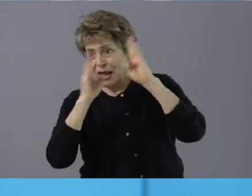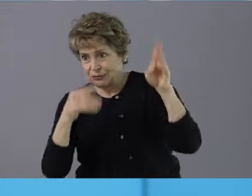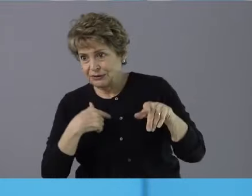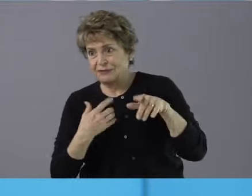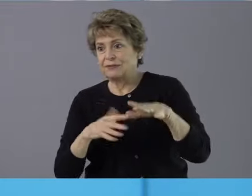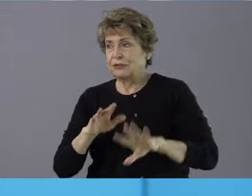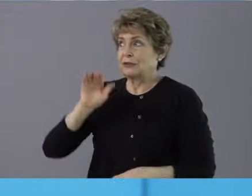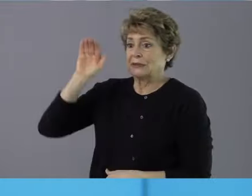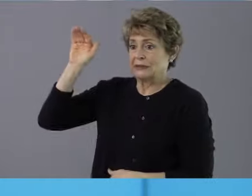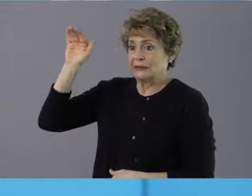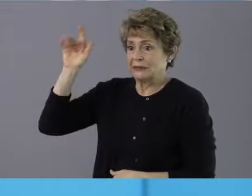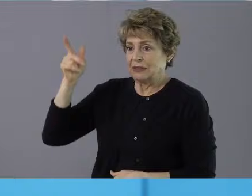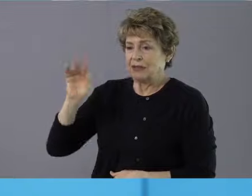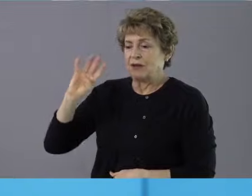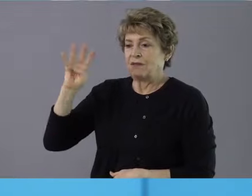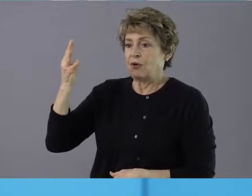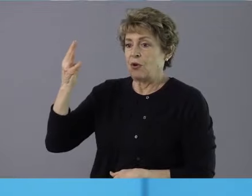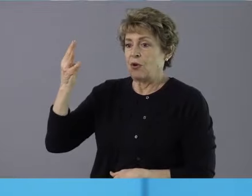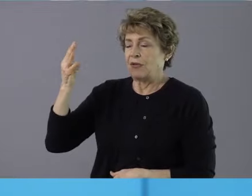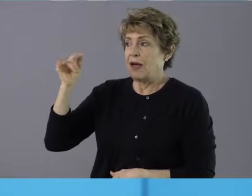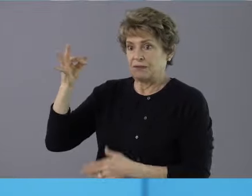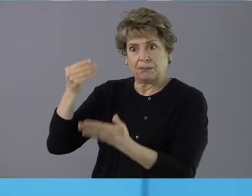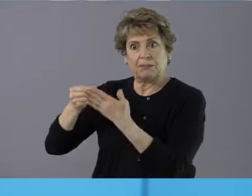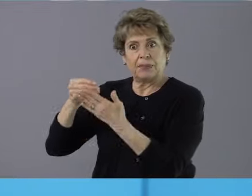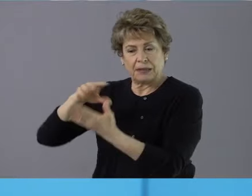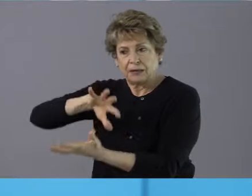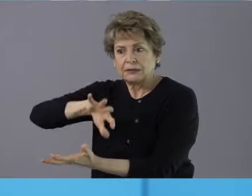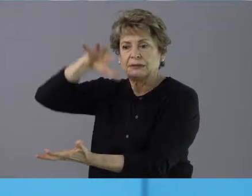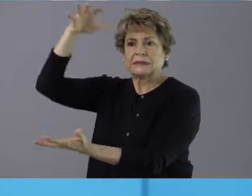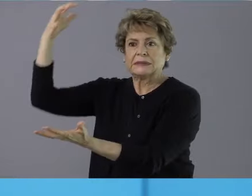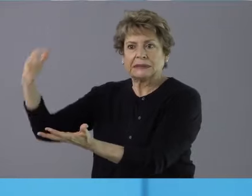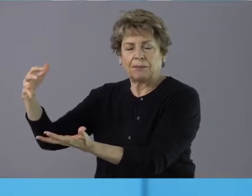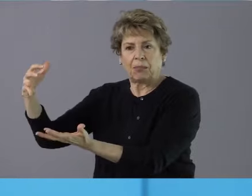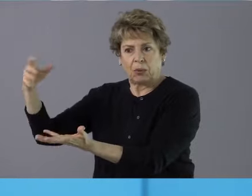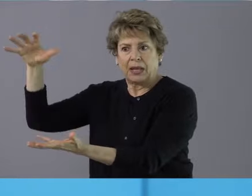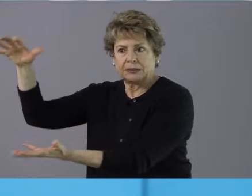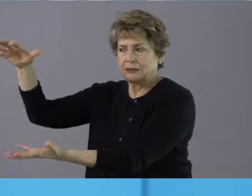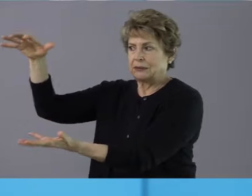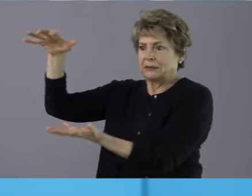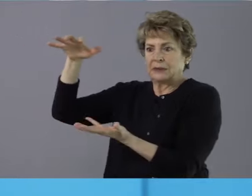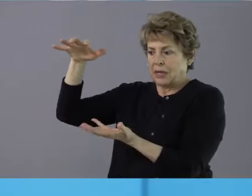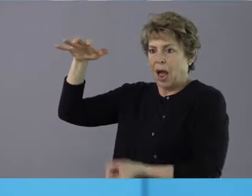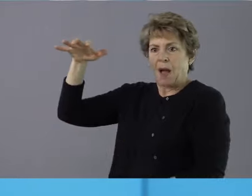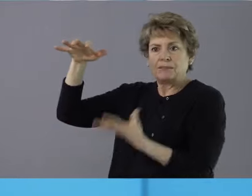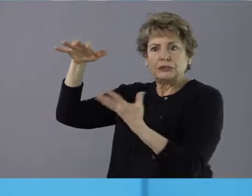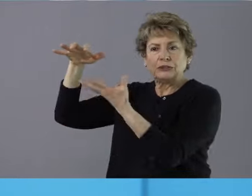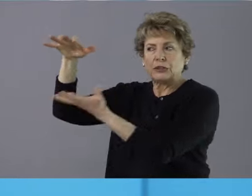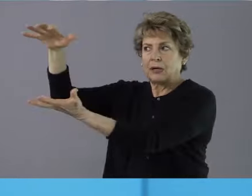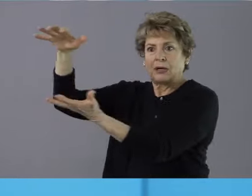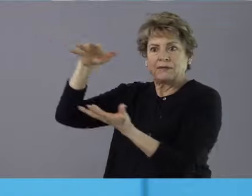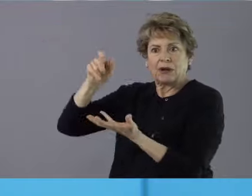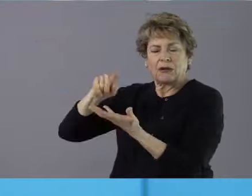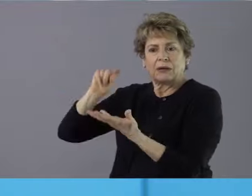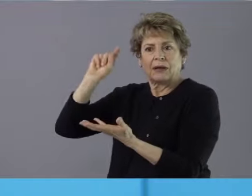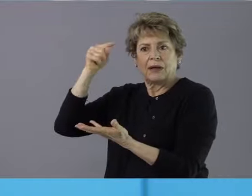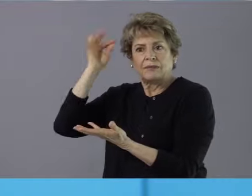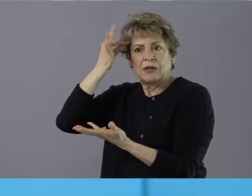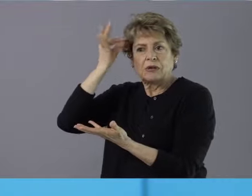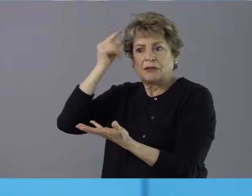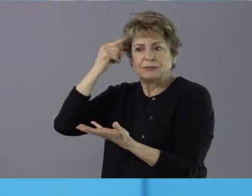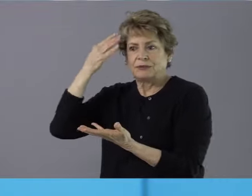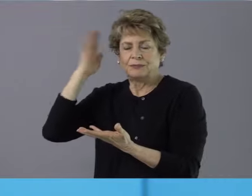exactly what it's going to be. We're going to advocate for what's in the best interest of Arizona and